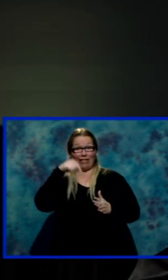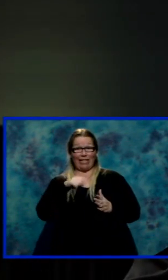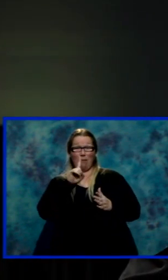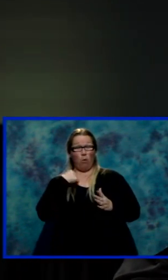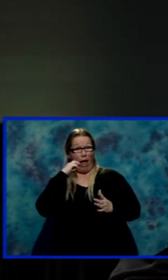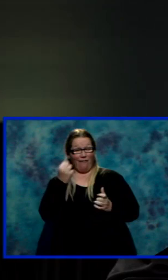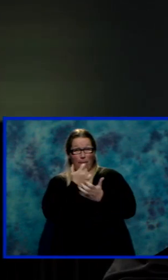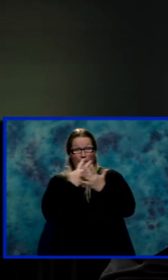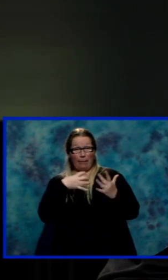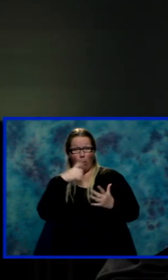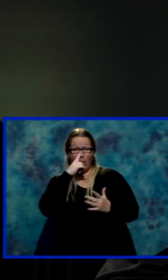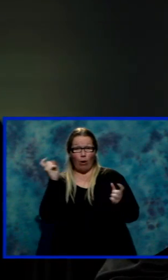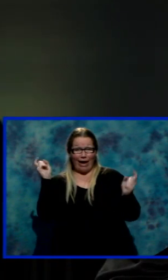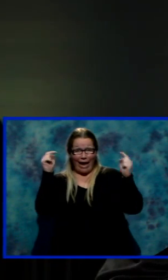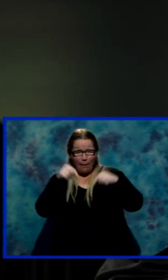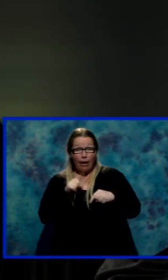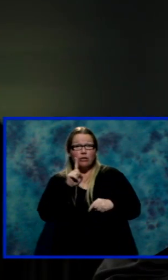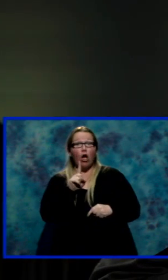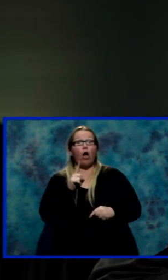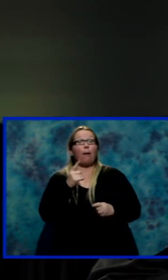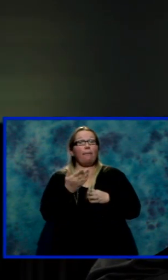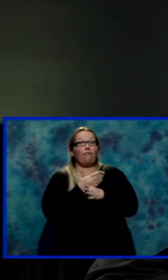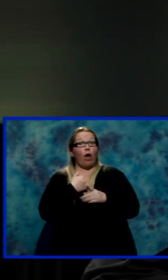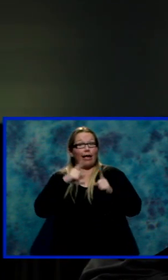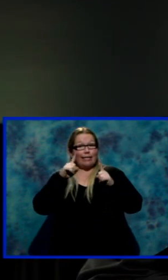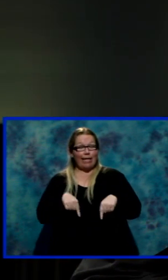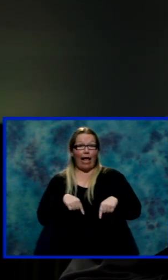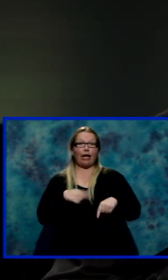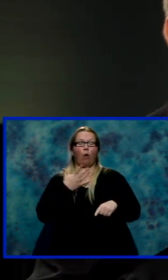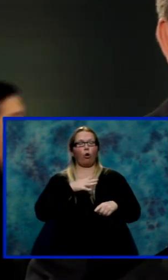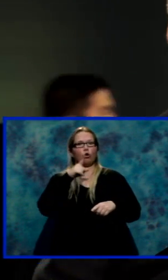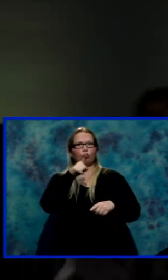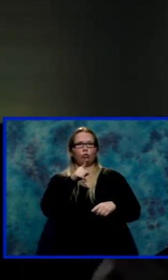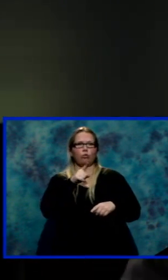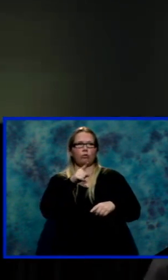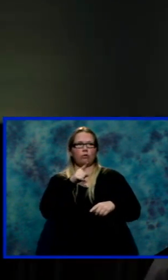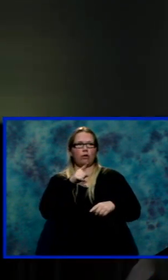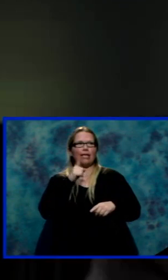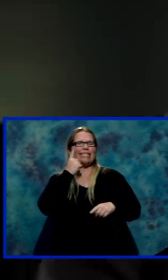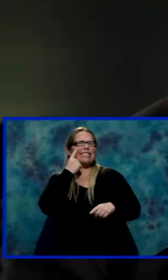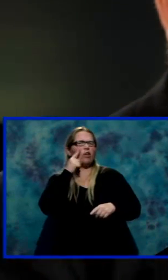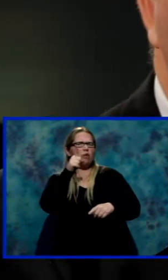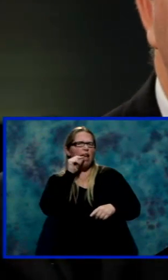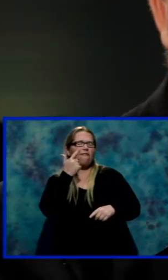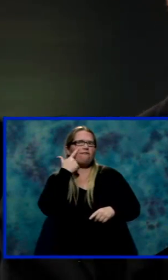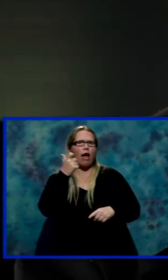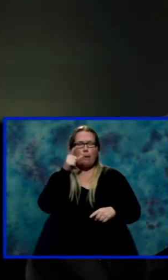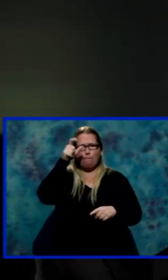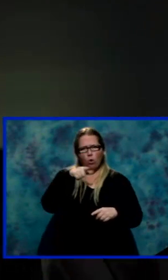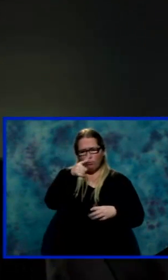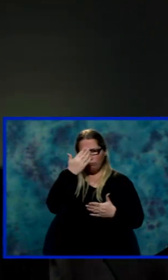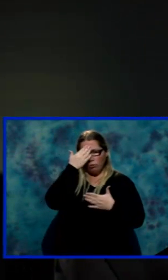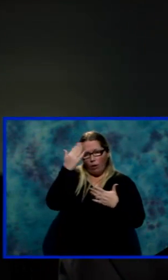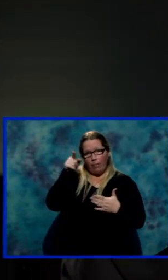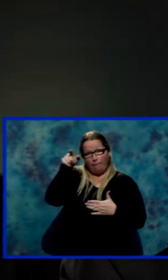coming. But before we go any further, I just want you to turn next to the person. Well, see if you can find someone you don't know